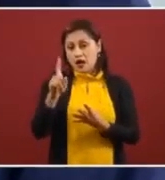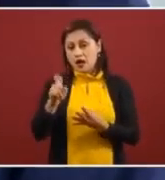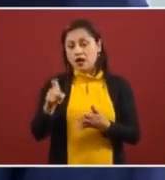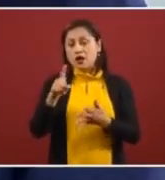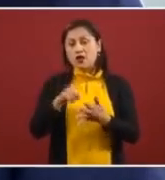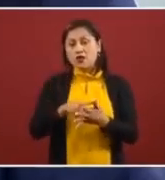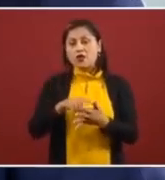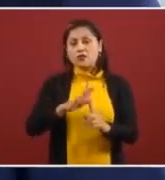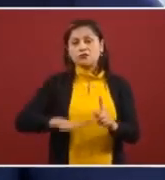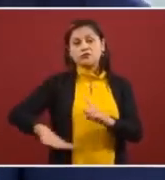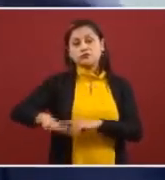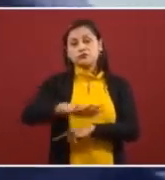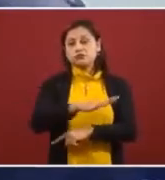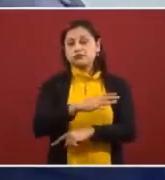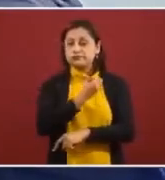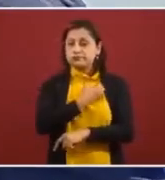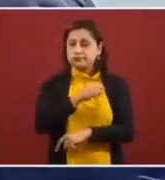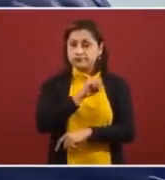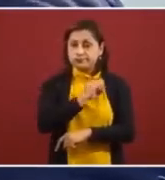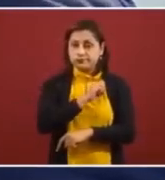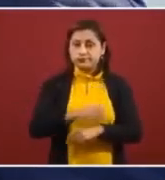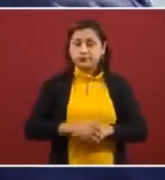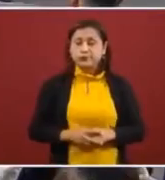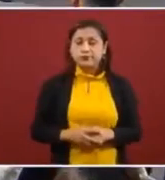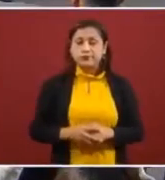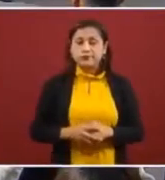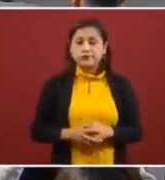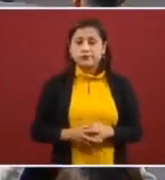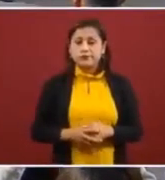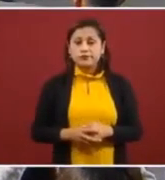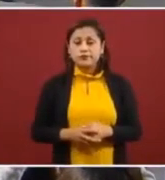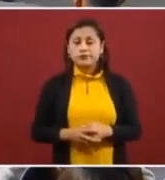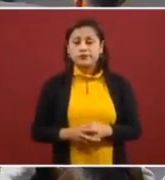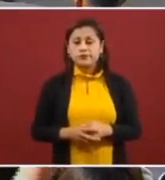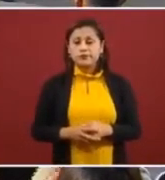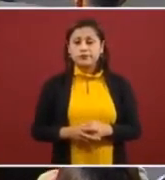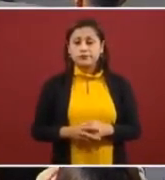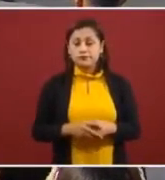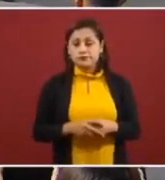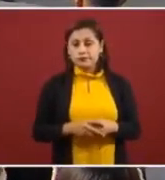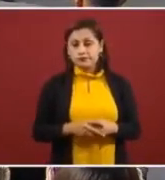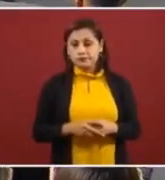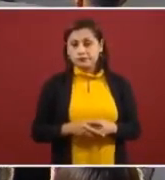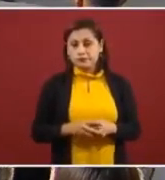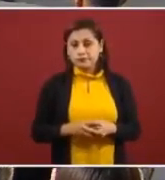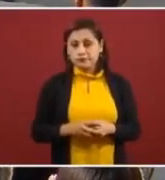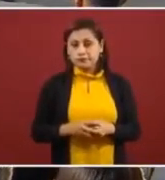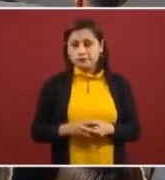education, and good and healthy, safe environment.